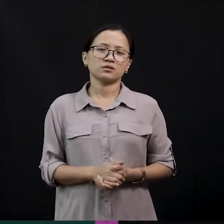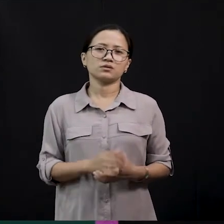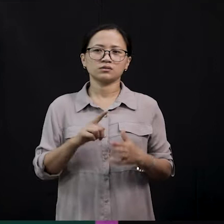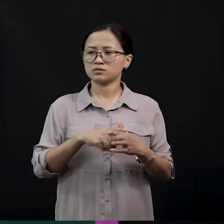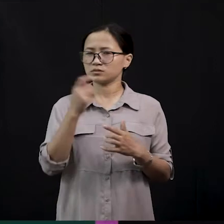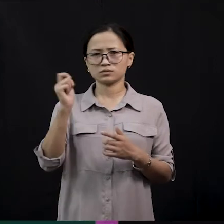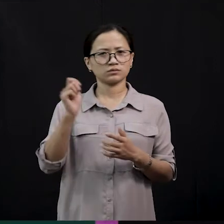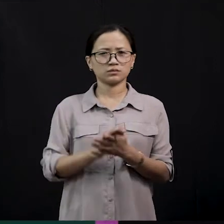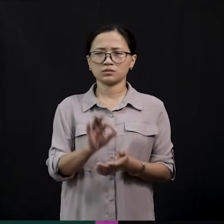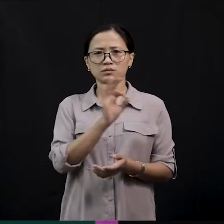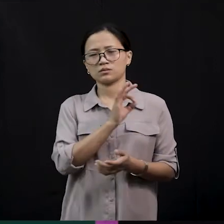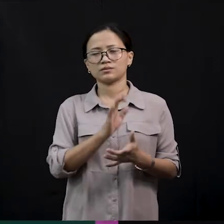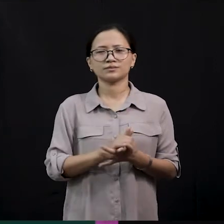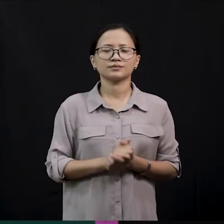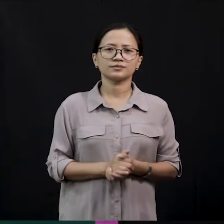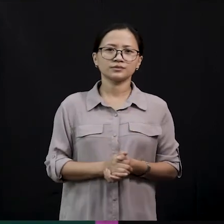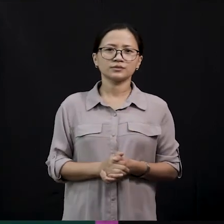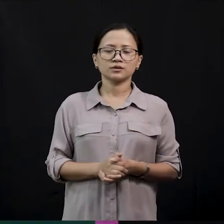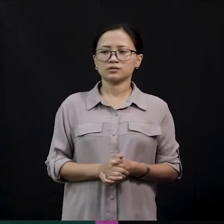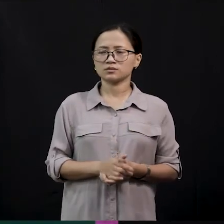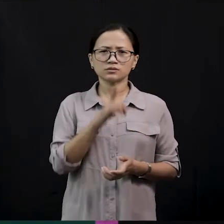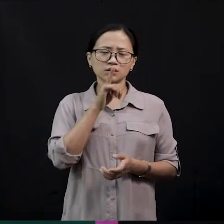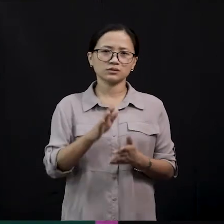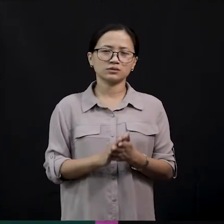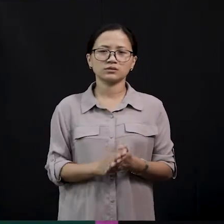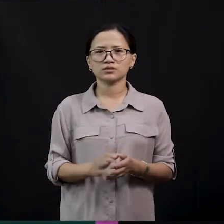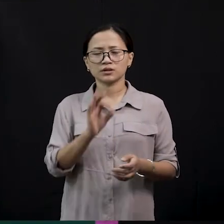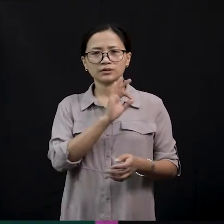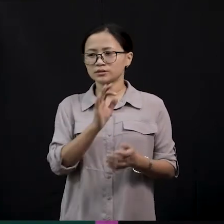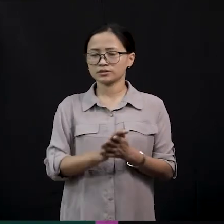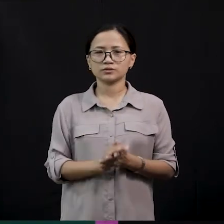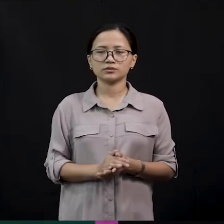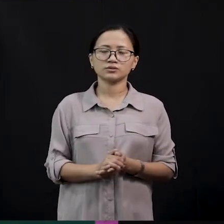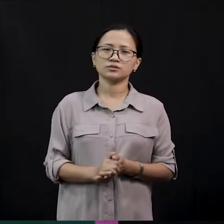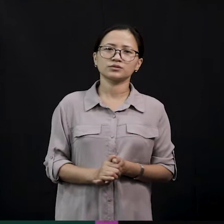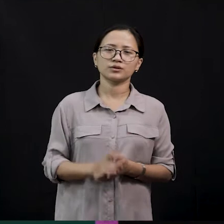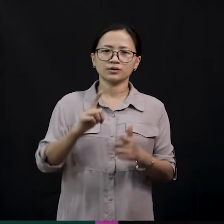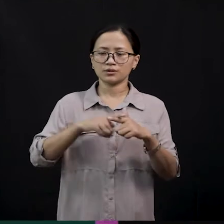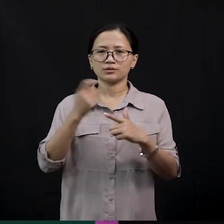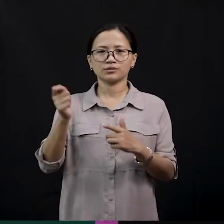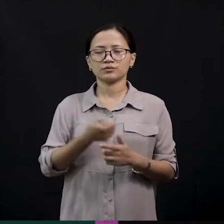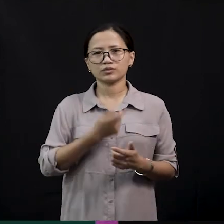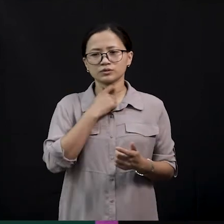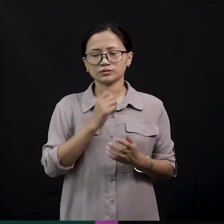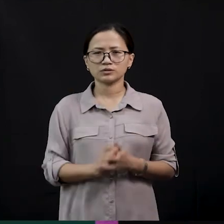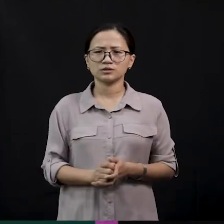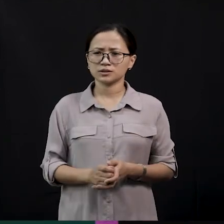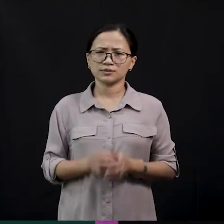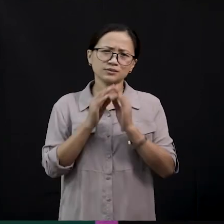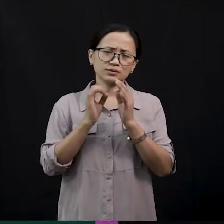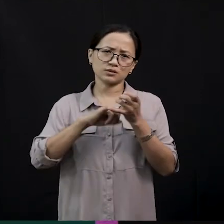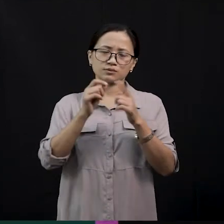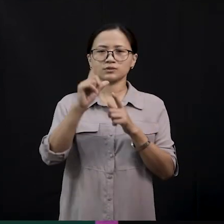job offer. Now, if we are given such an attractive job offer, or promised to be given some special powers